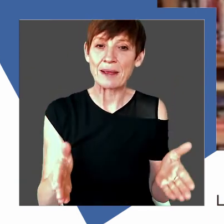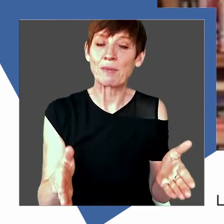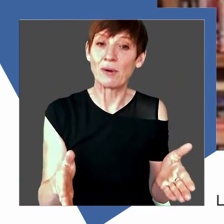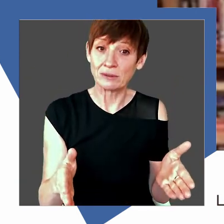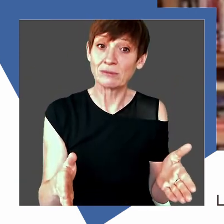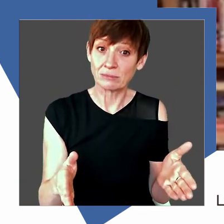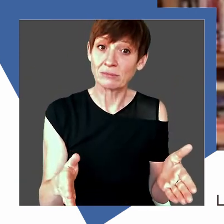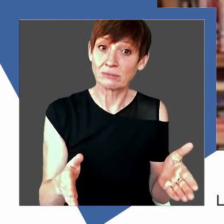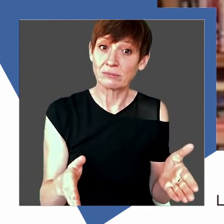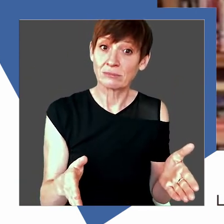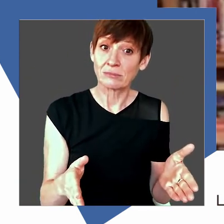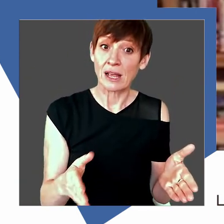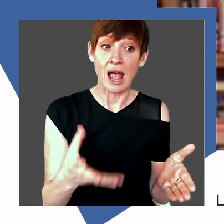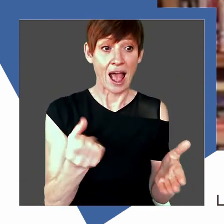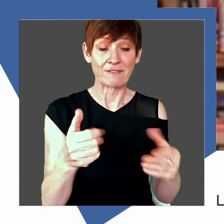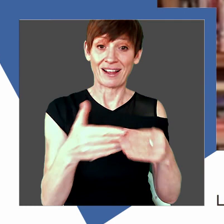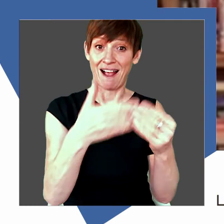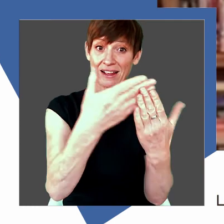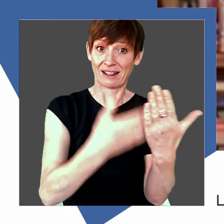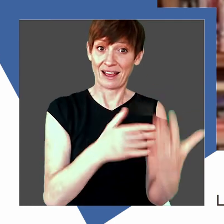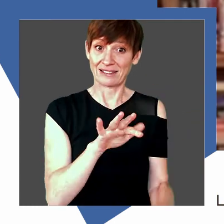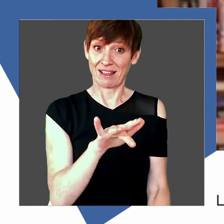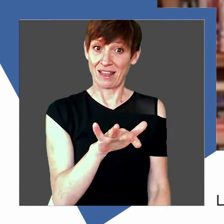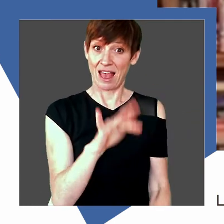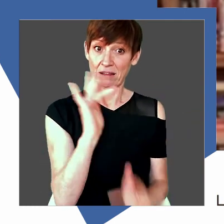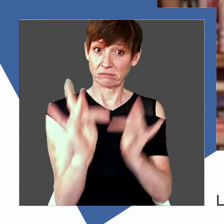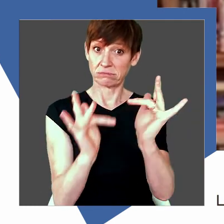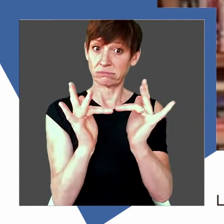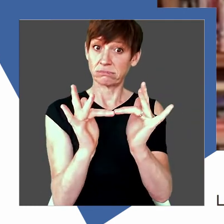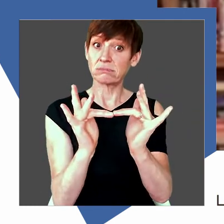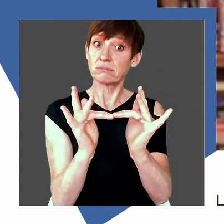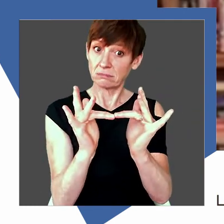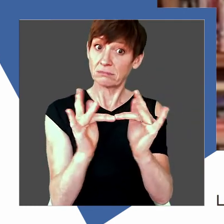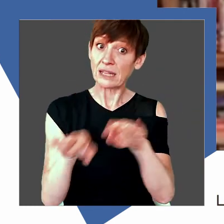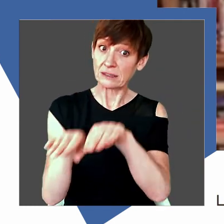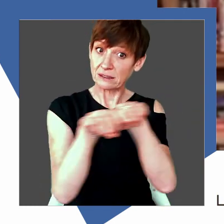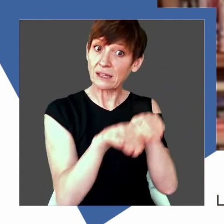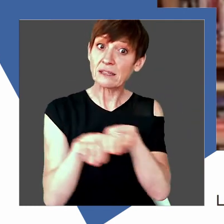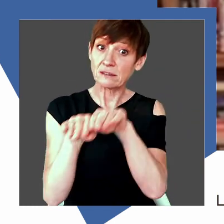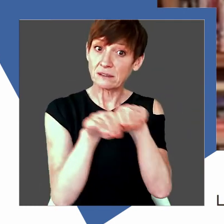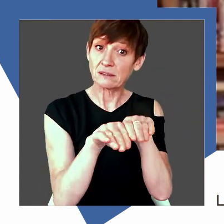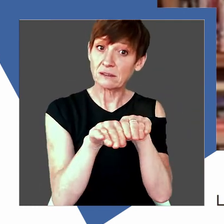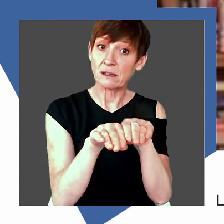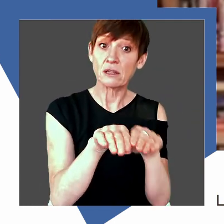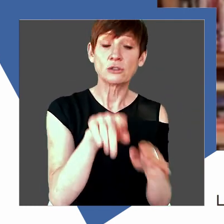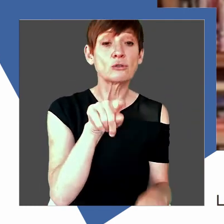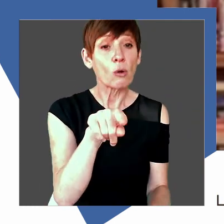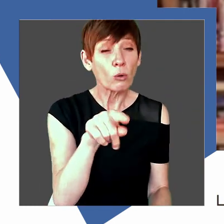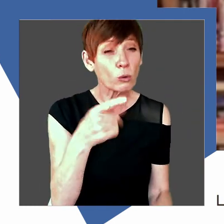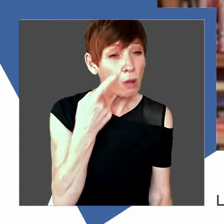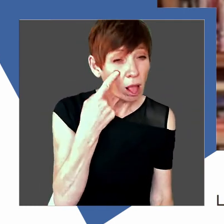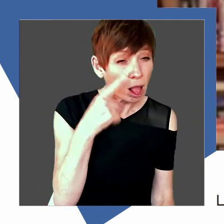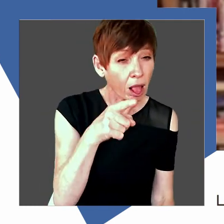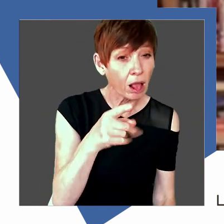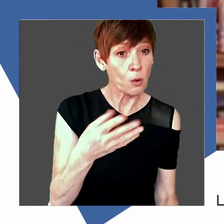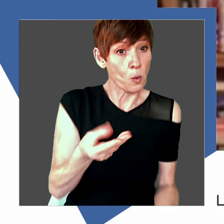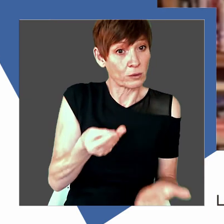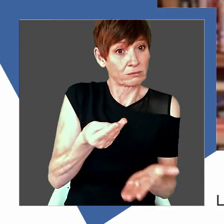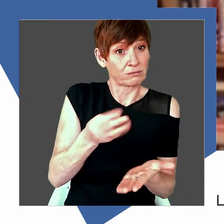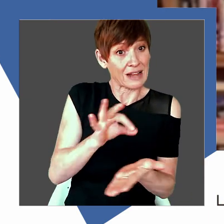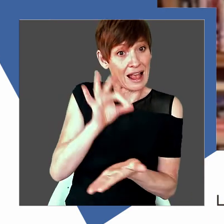There is a set of guidelines up there which now are industry standards. So they will tell you how much you can ask for your fee. Mm-hmm. They will tell